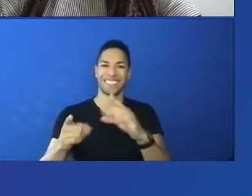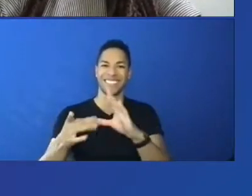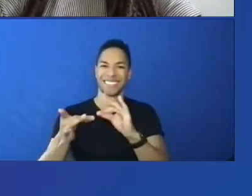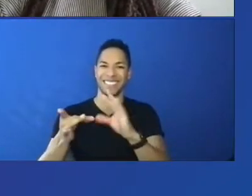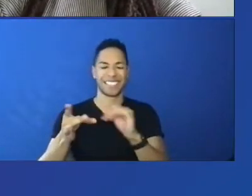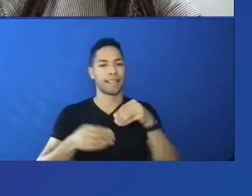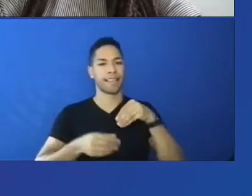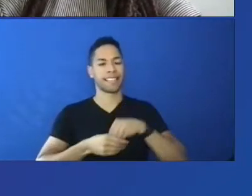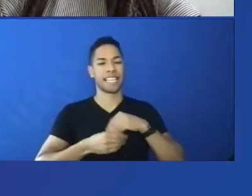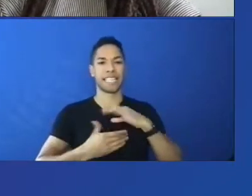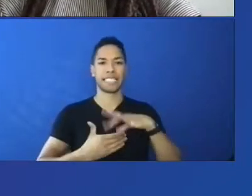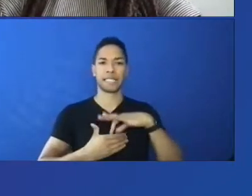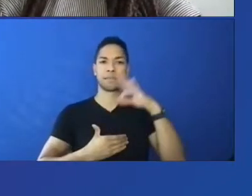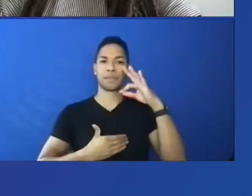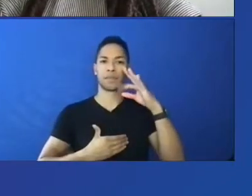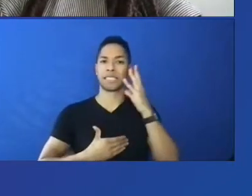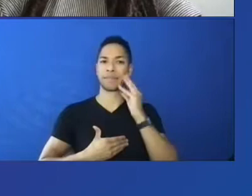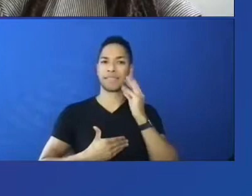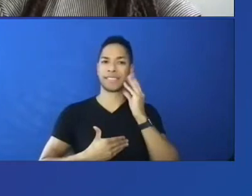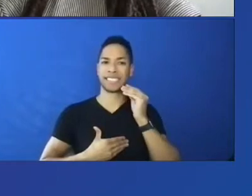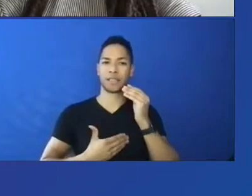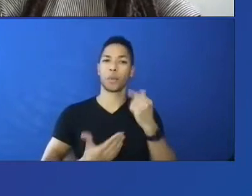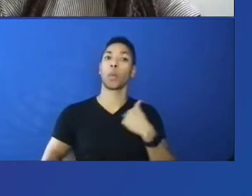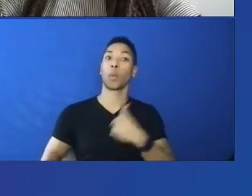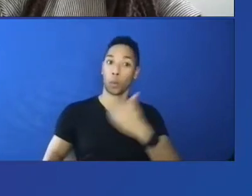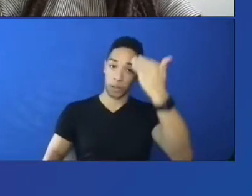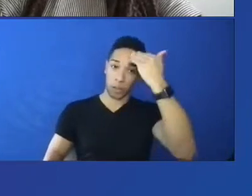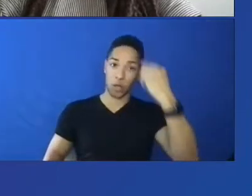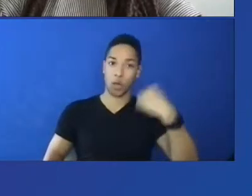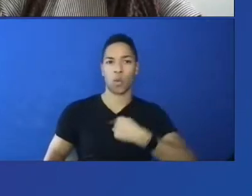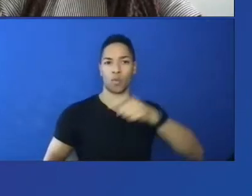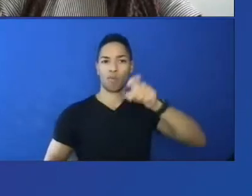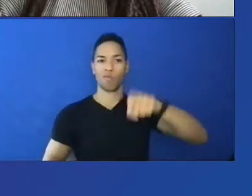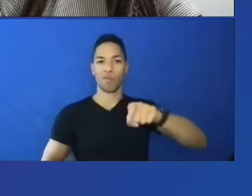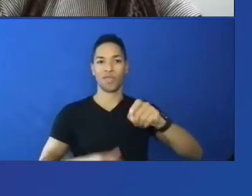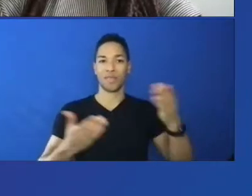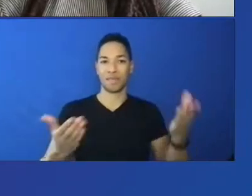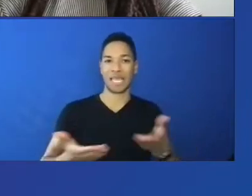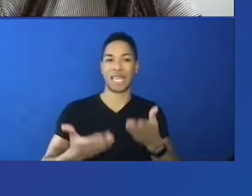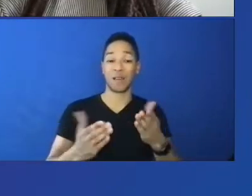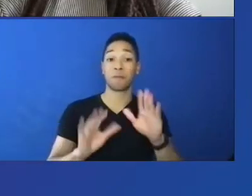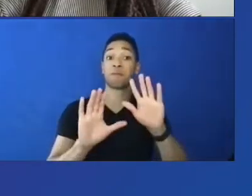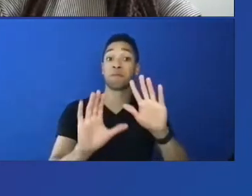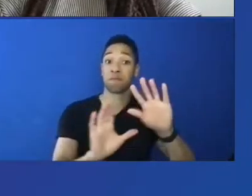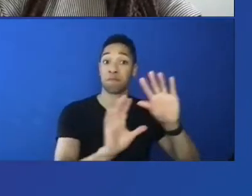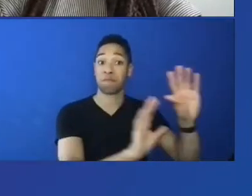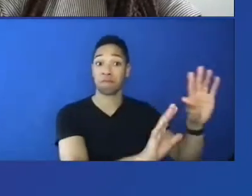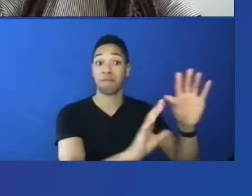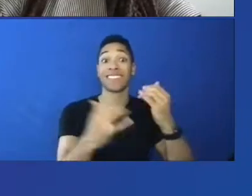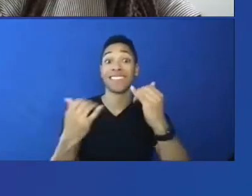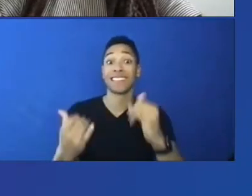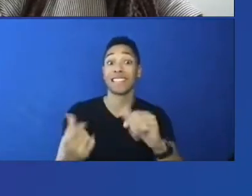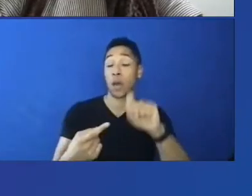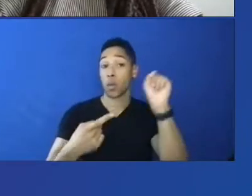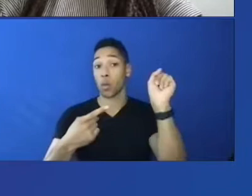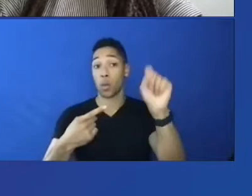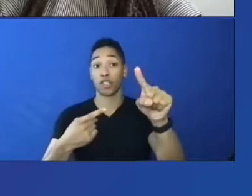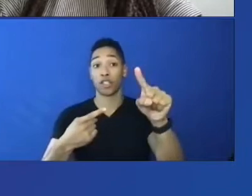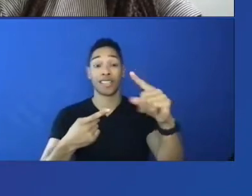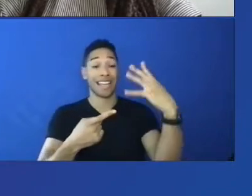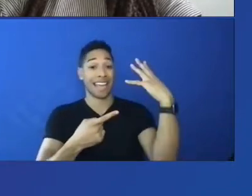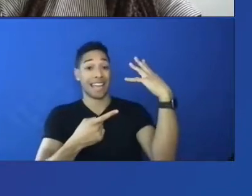we know we're meant to be here. So the question remains, okay, that's internal. The question remains is